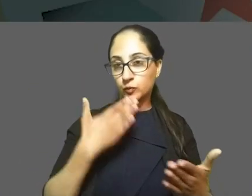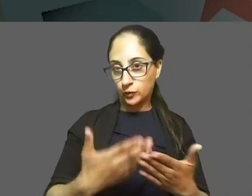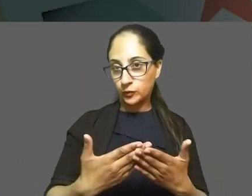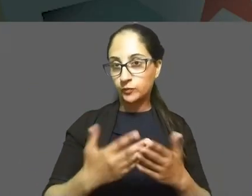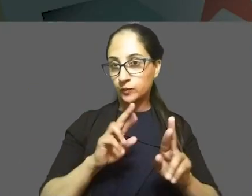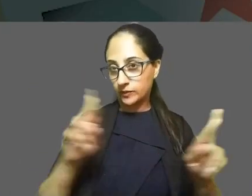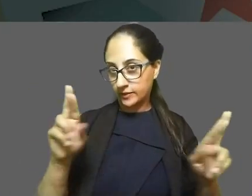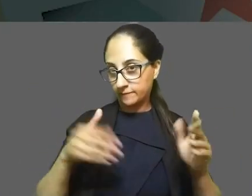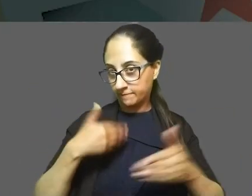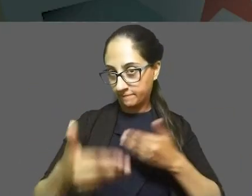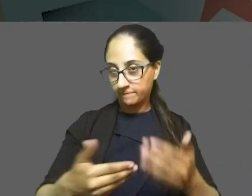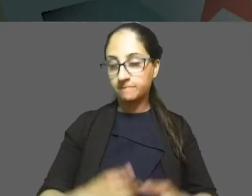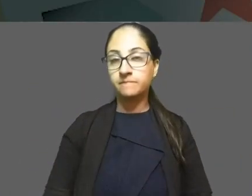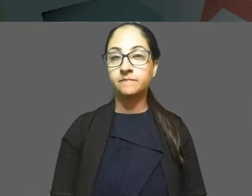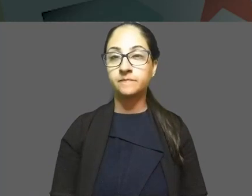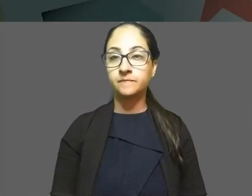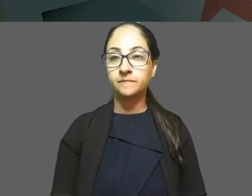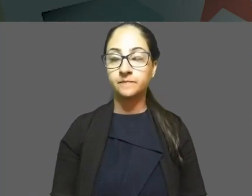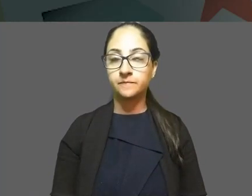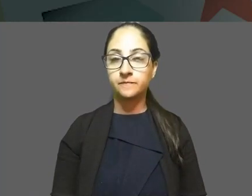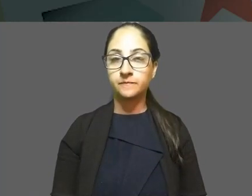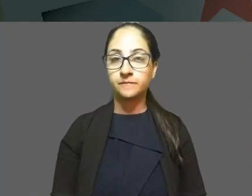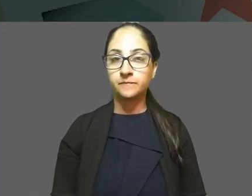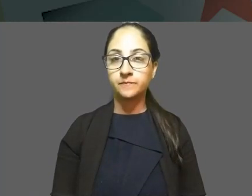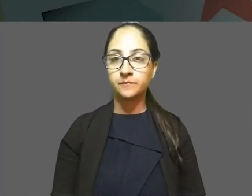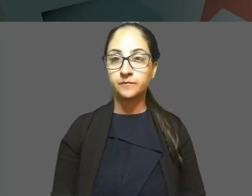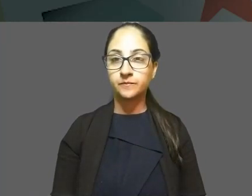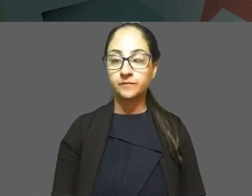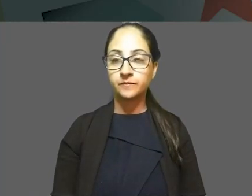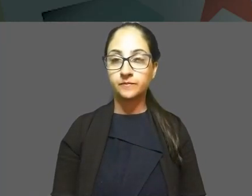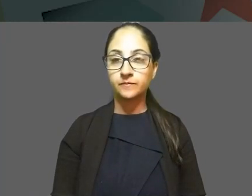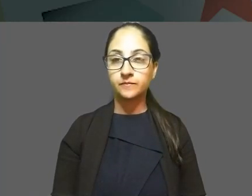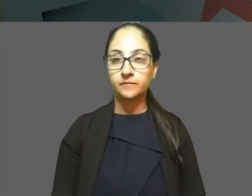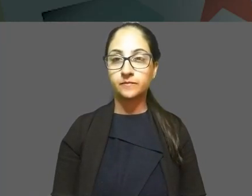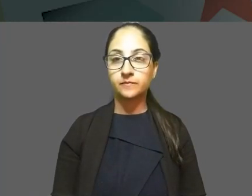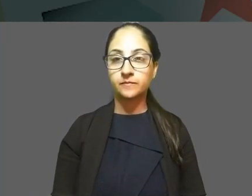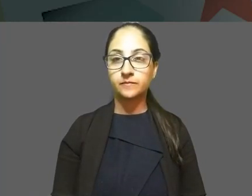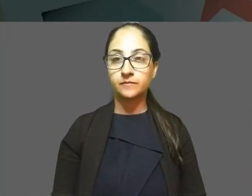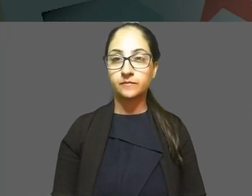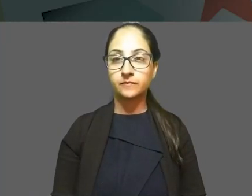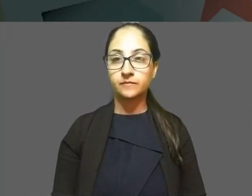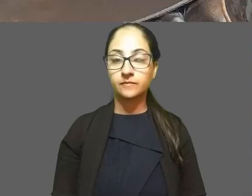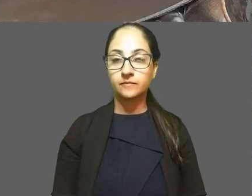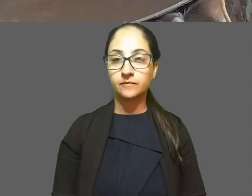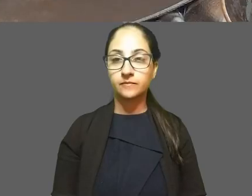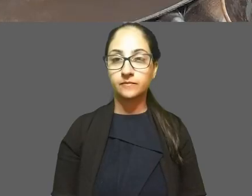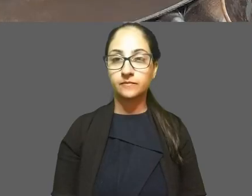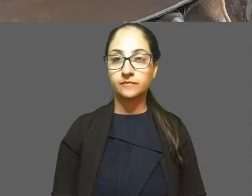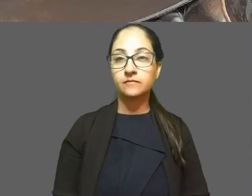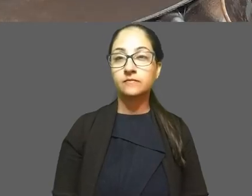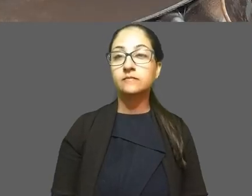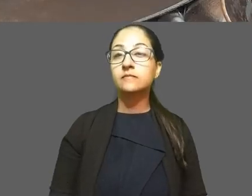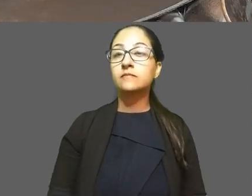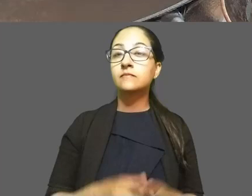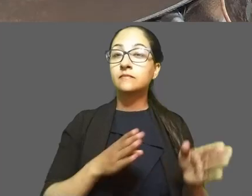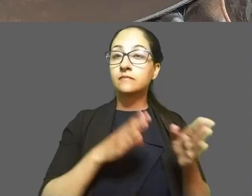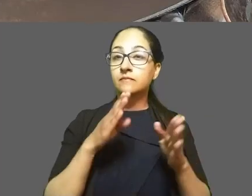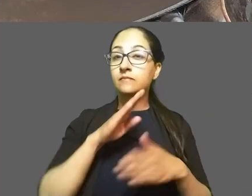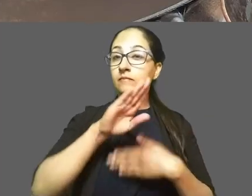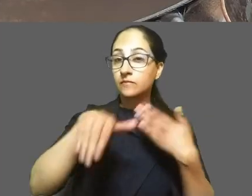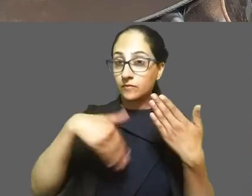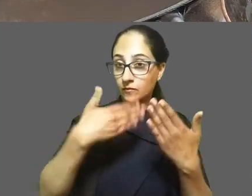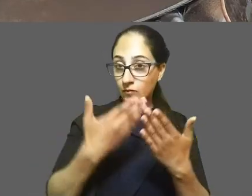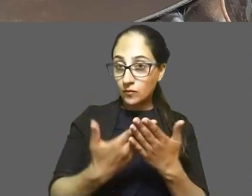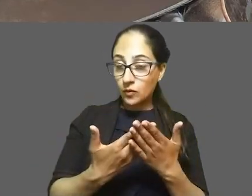At this point, I'm going to go ahead and add all of my whole spices. Now, if you're